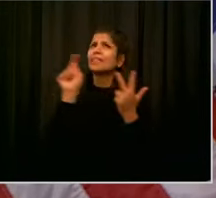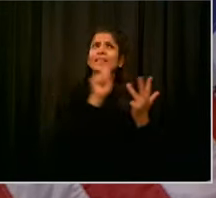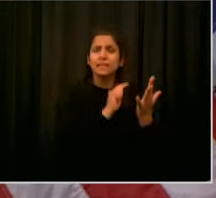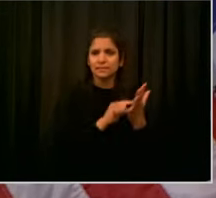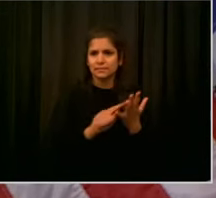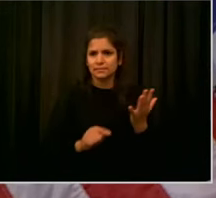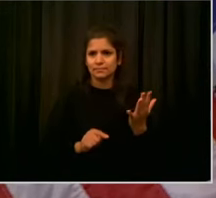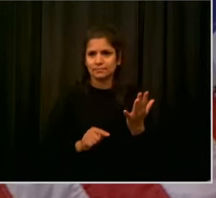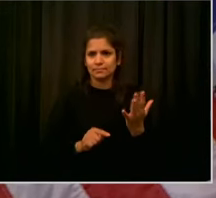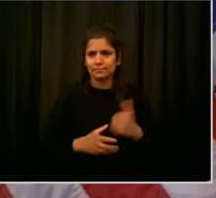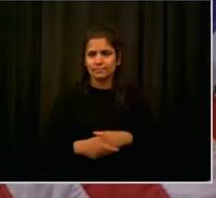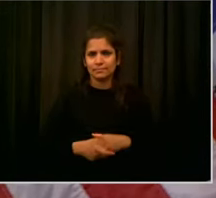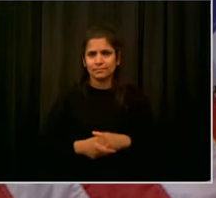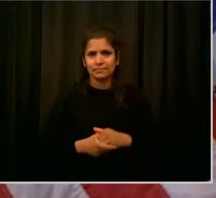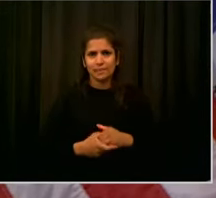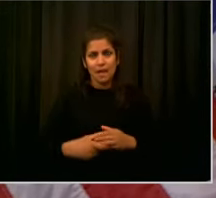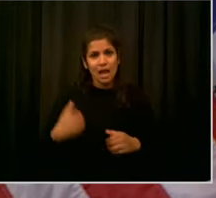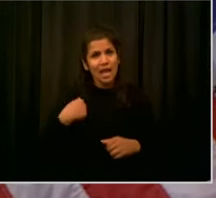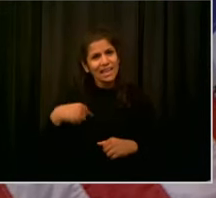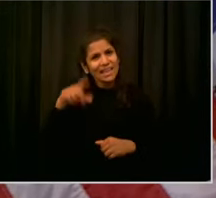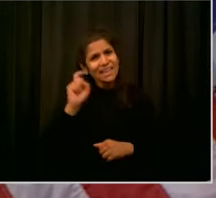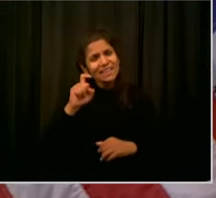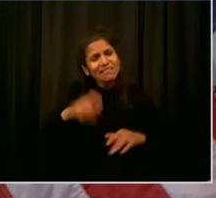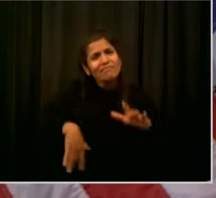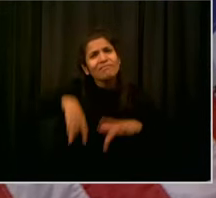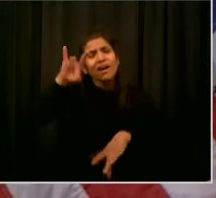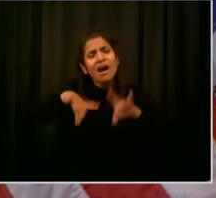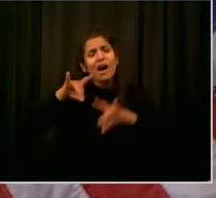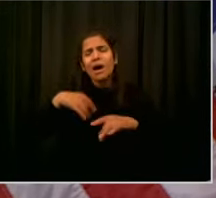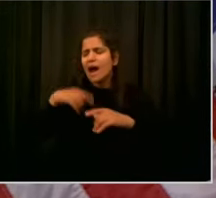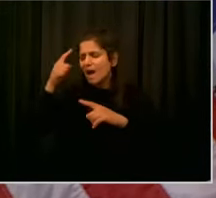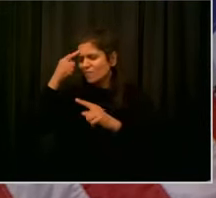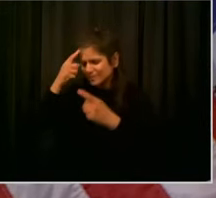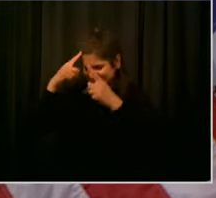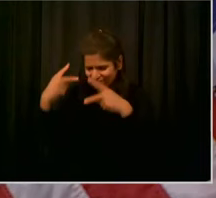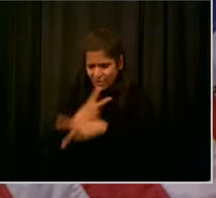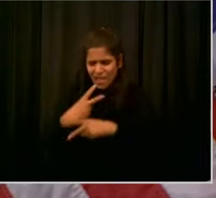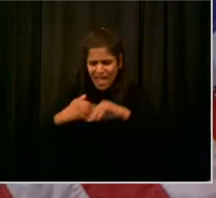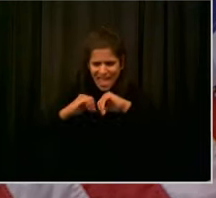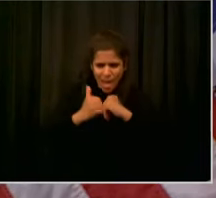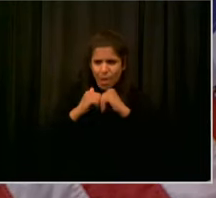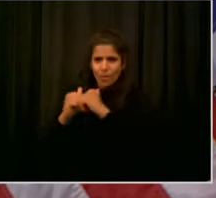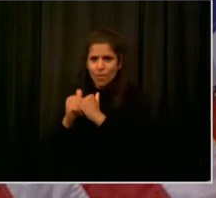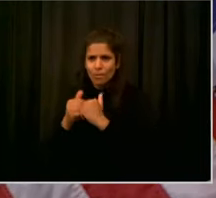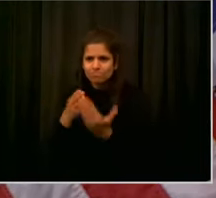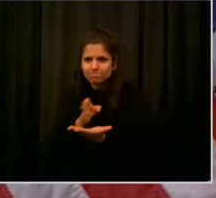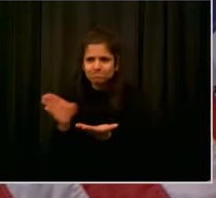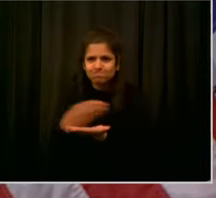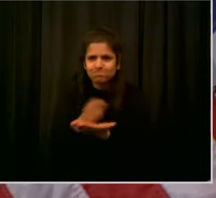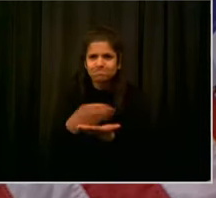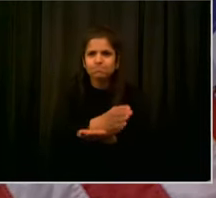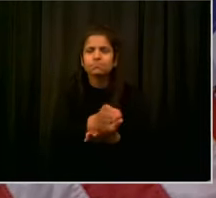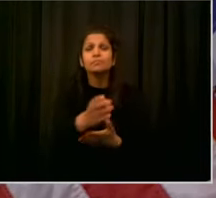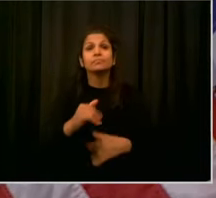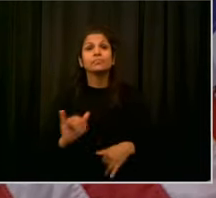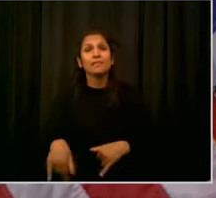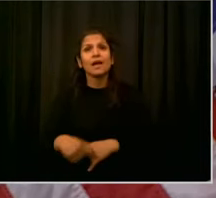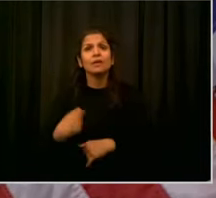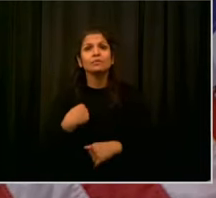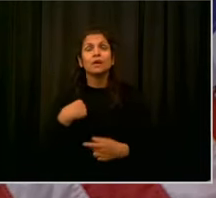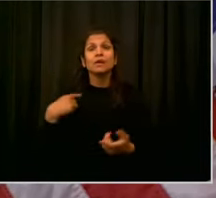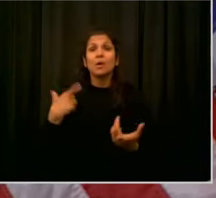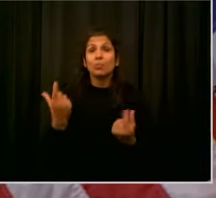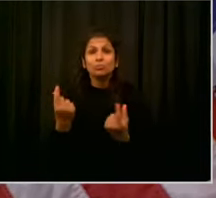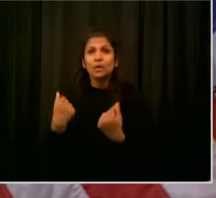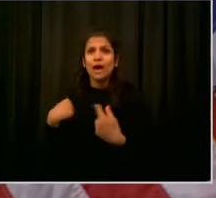approach. We need a host of additional reforms in policing. We need people to believe that there will be transparency, that